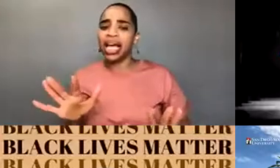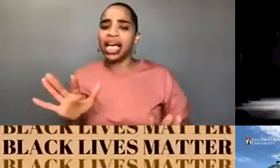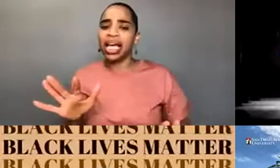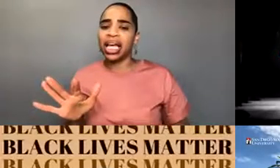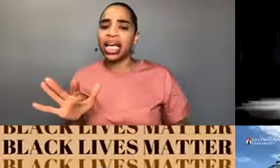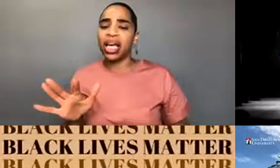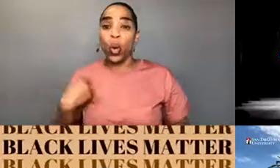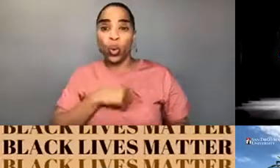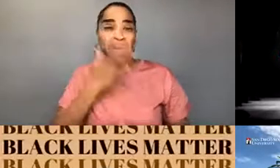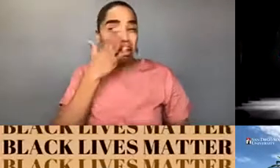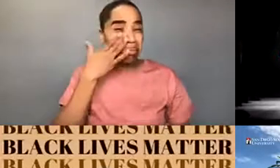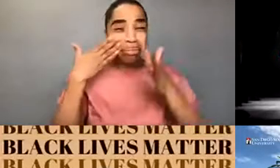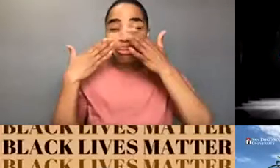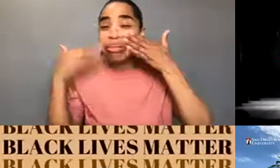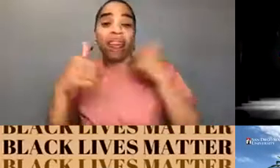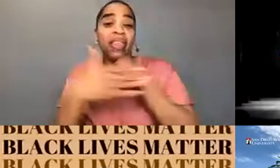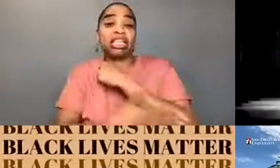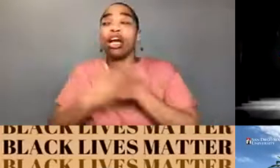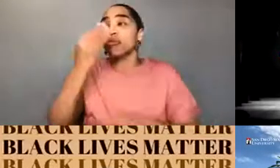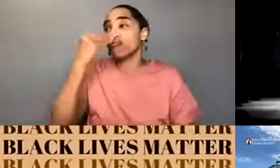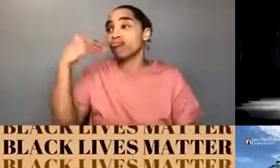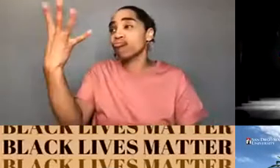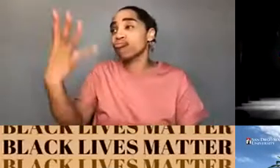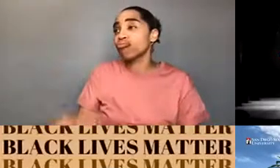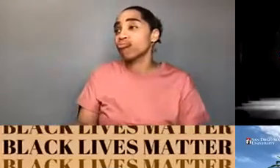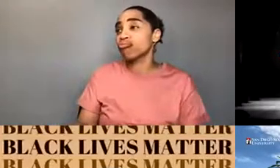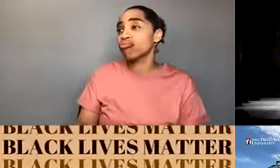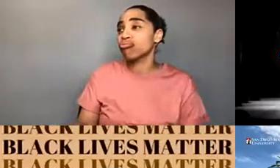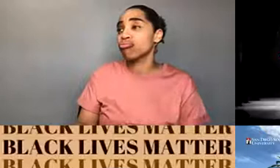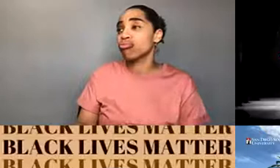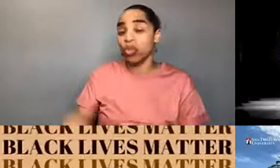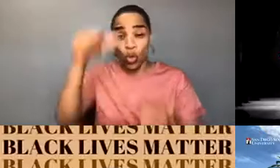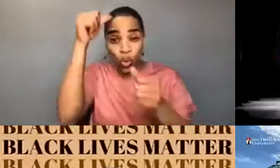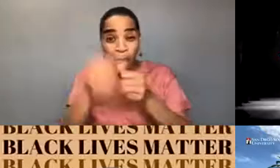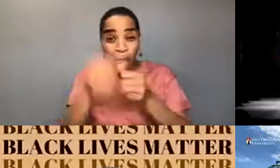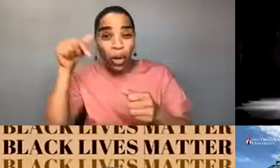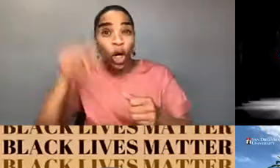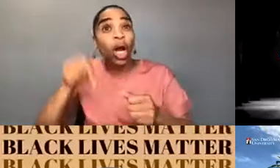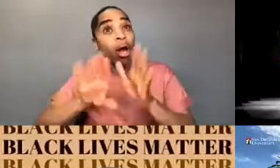our sorrow and then remind us of all the progress that we've made.